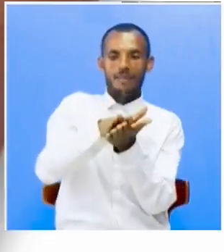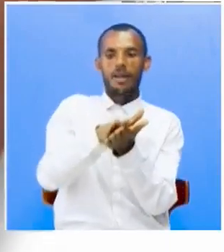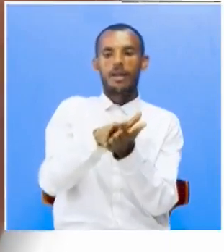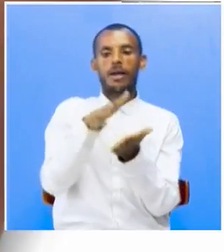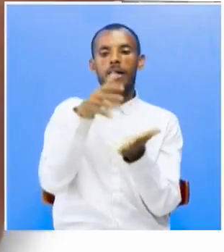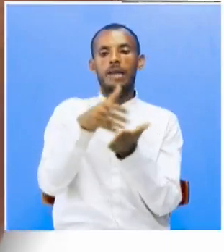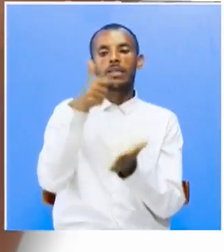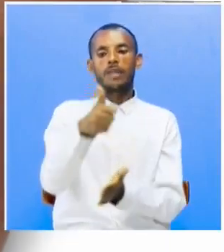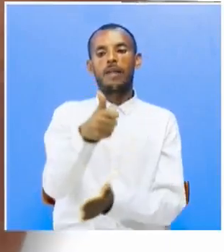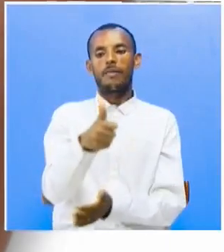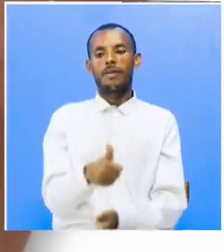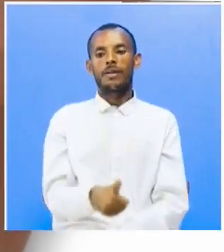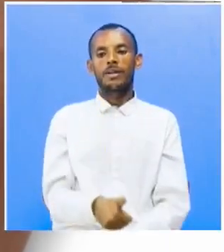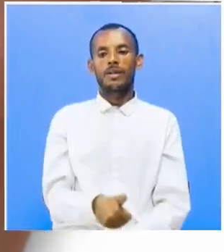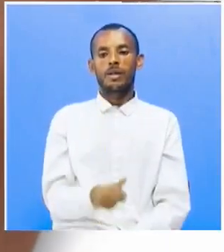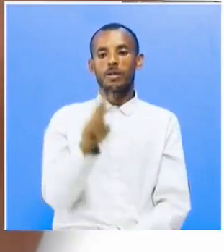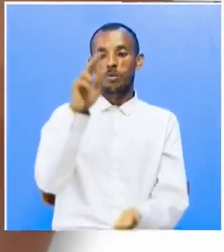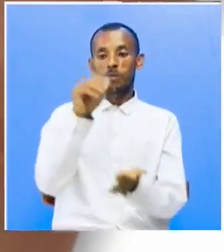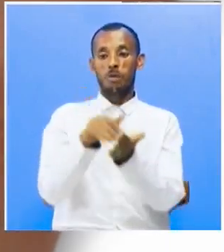To double